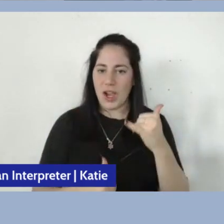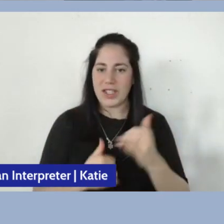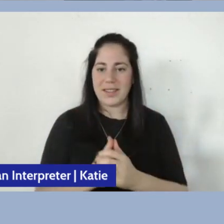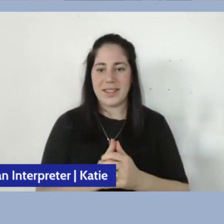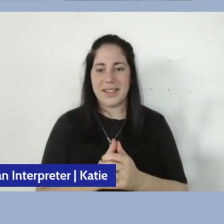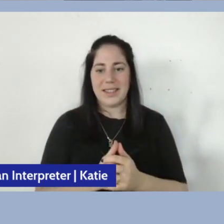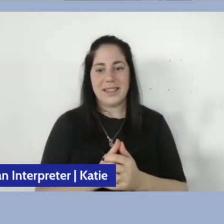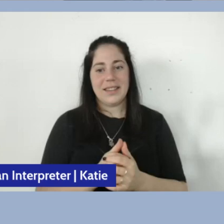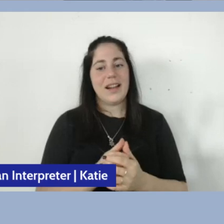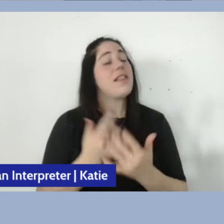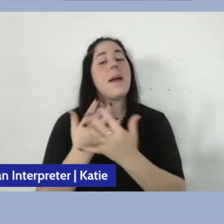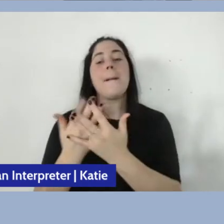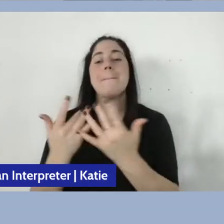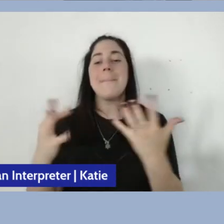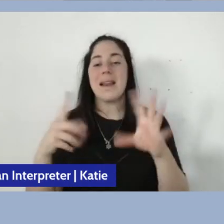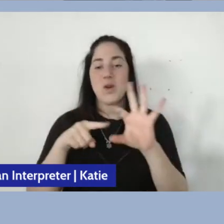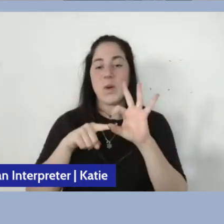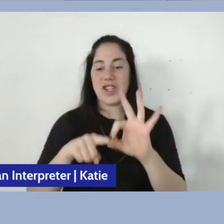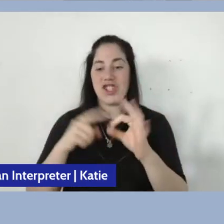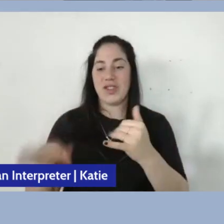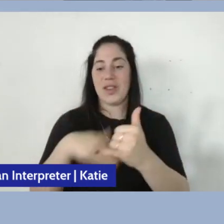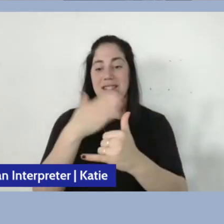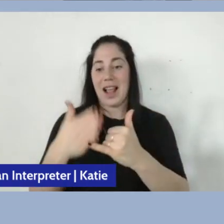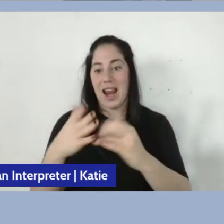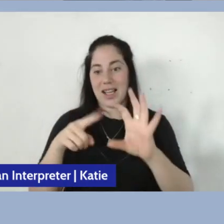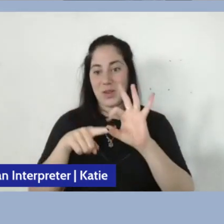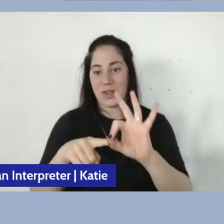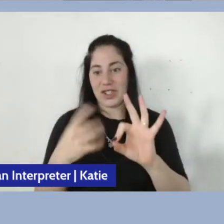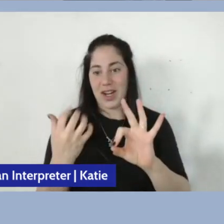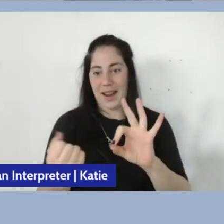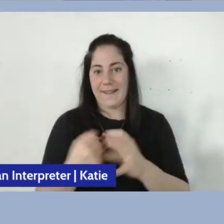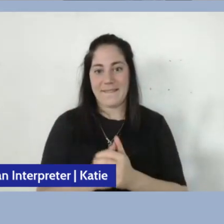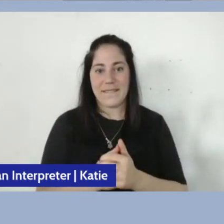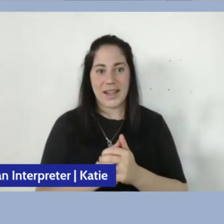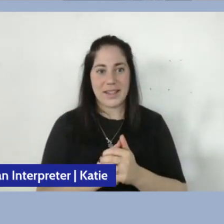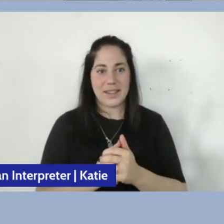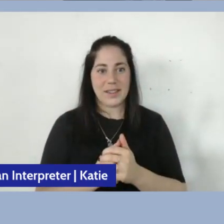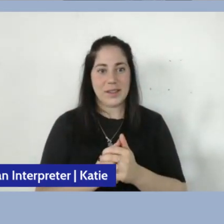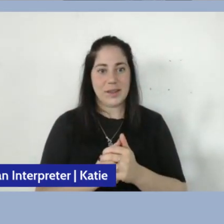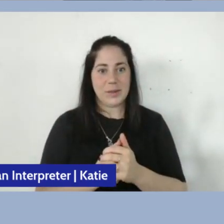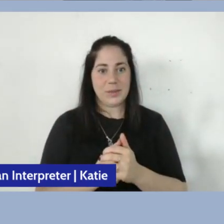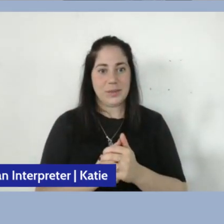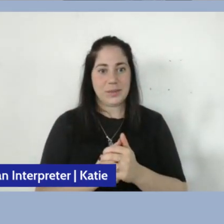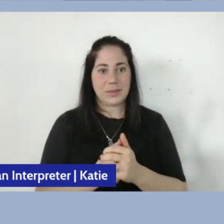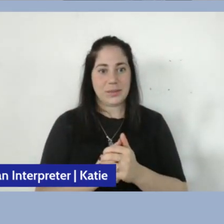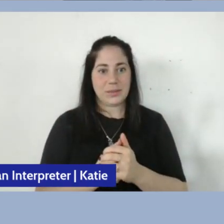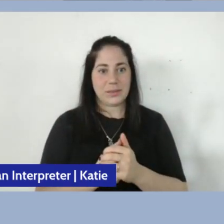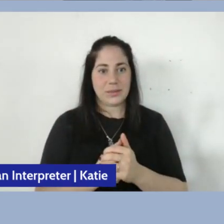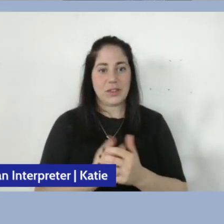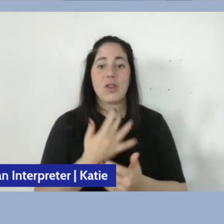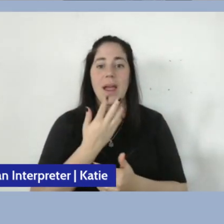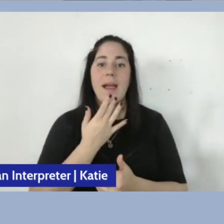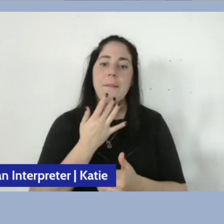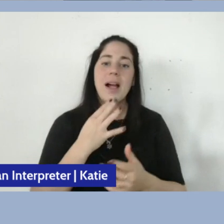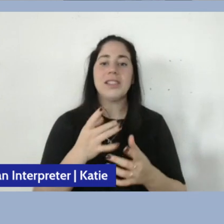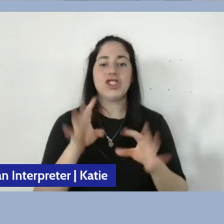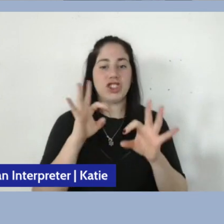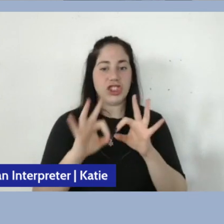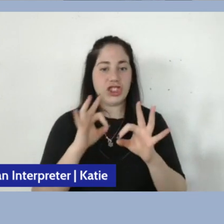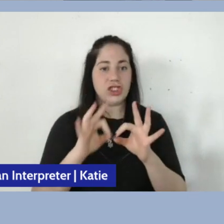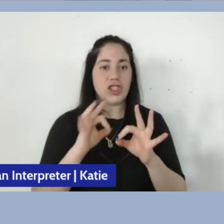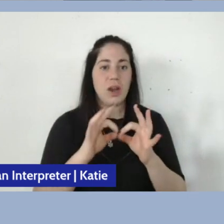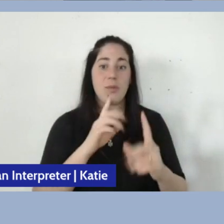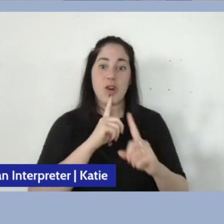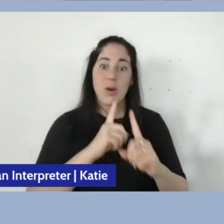ask them all. So this will be our last question. How much can an interpreter advise on the patient's language capacity and not